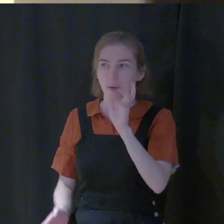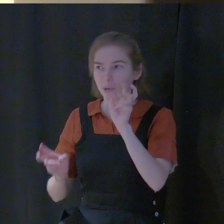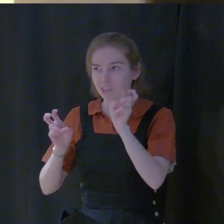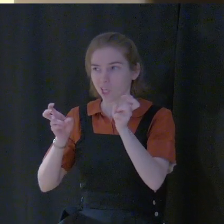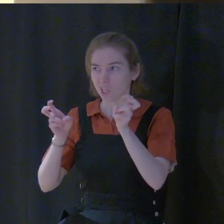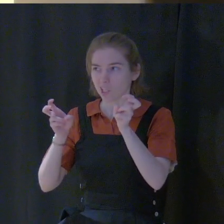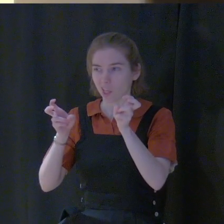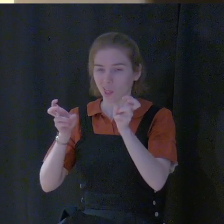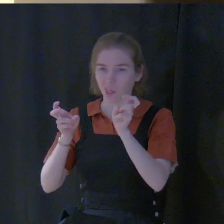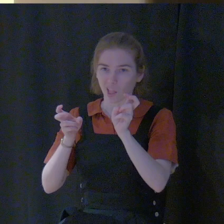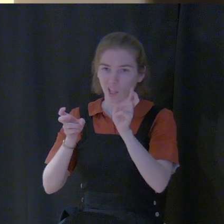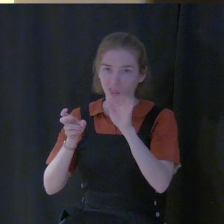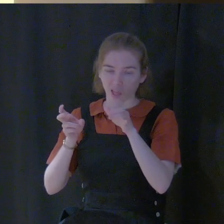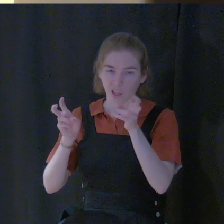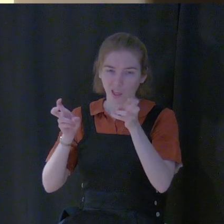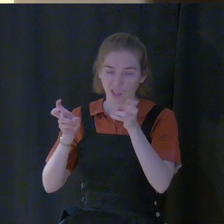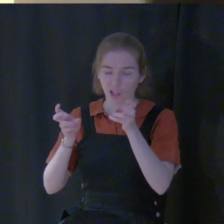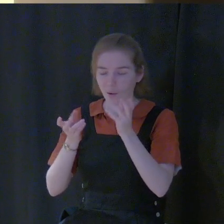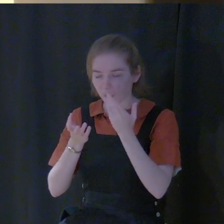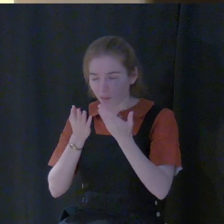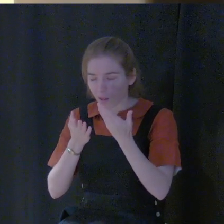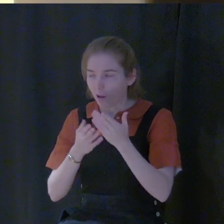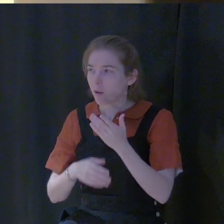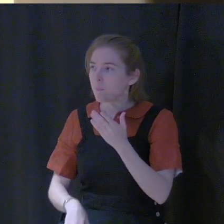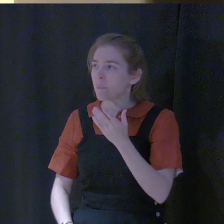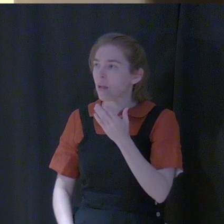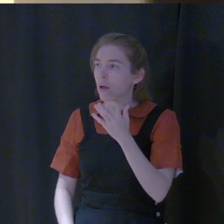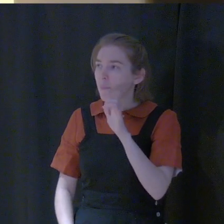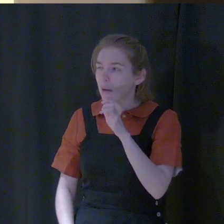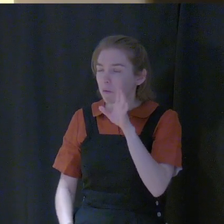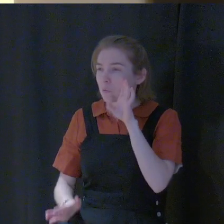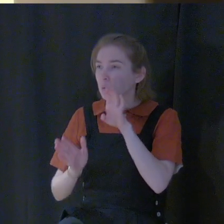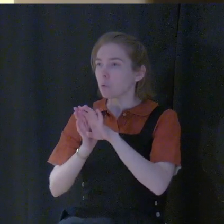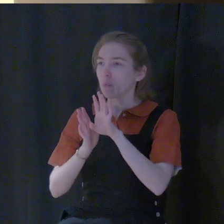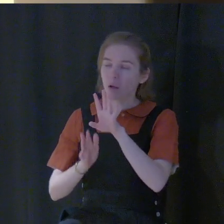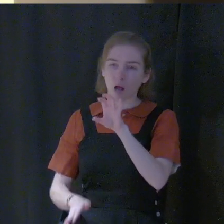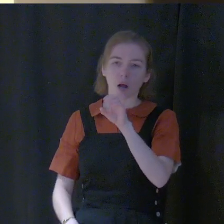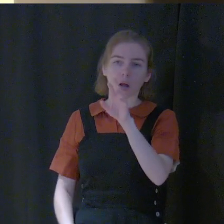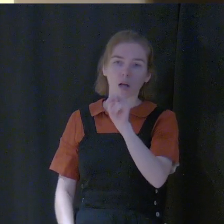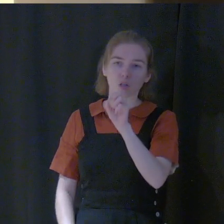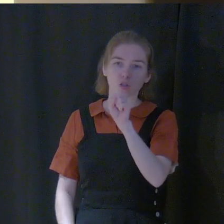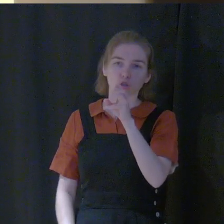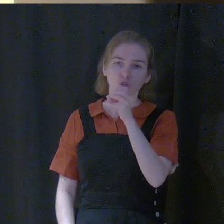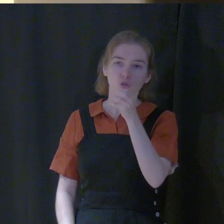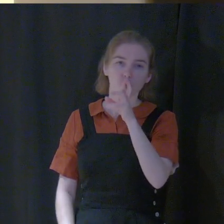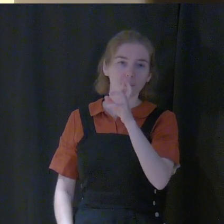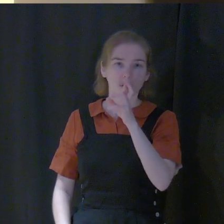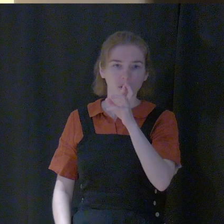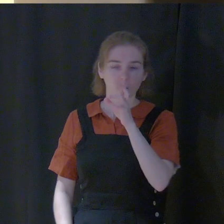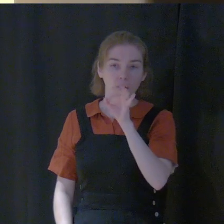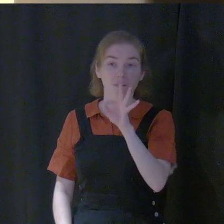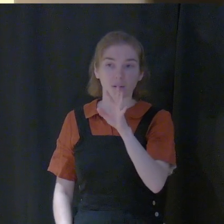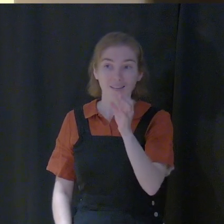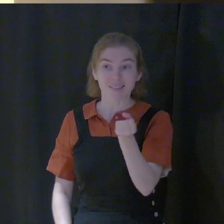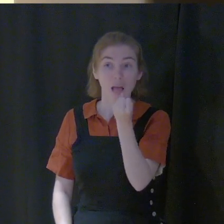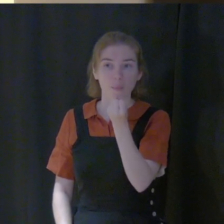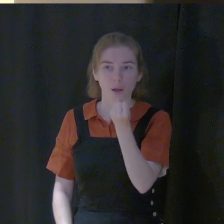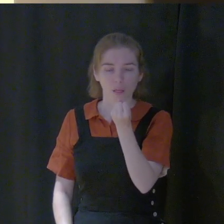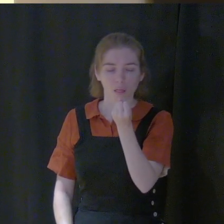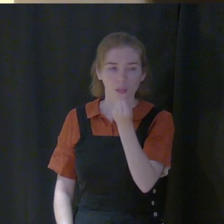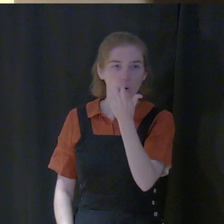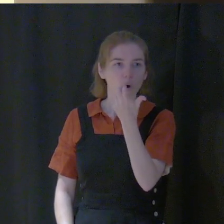through here, okay? As you picture yourself as being the consumer of Sabbath, what should you get out